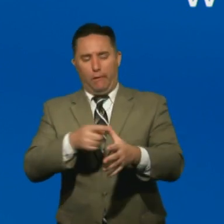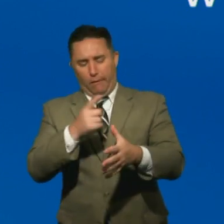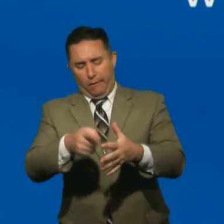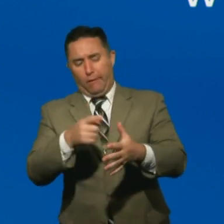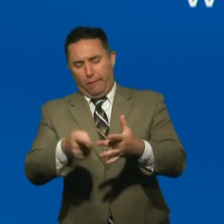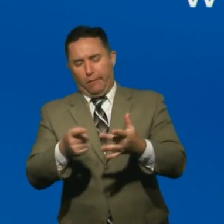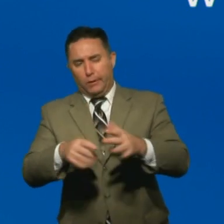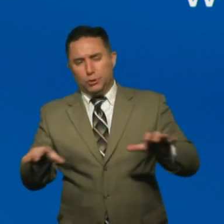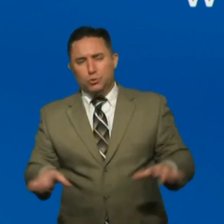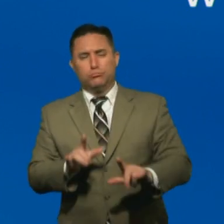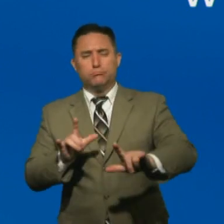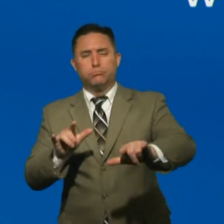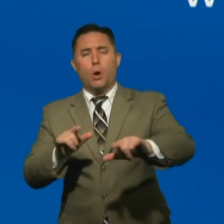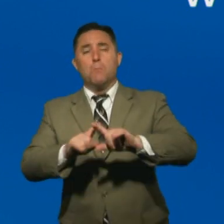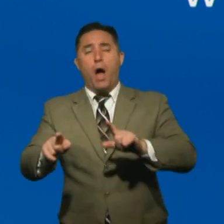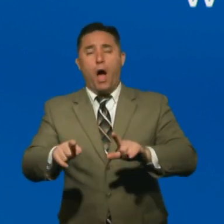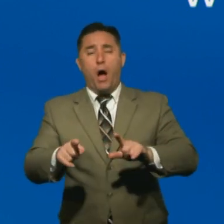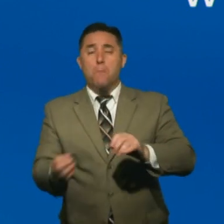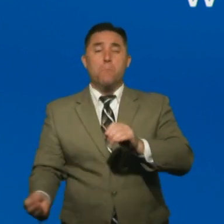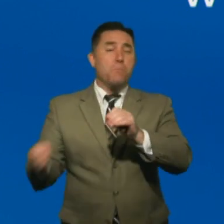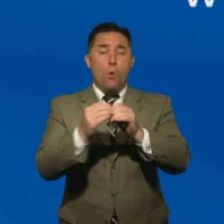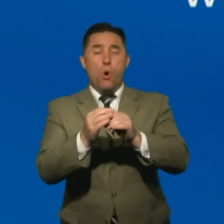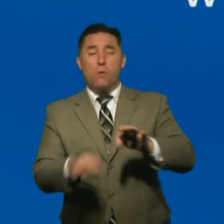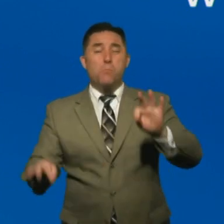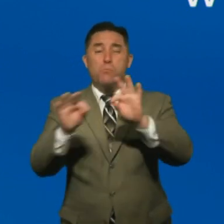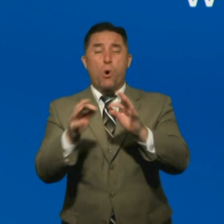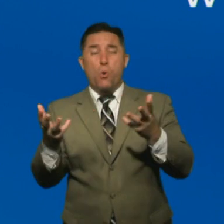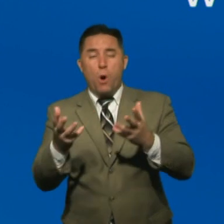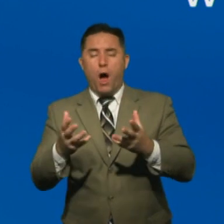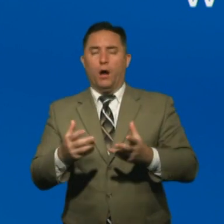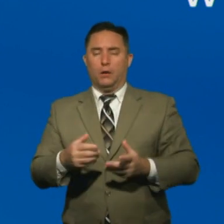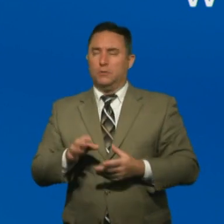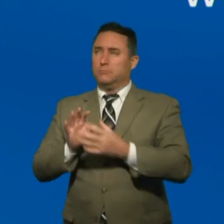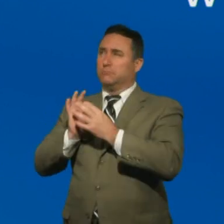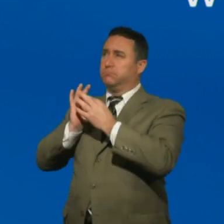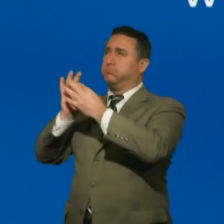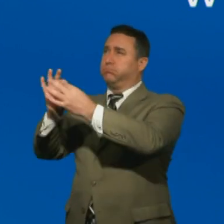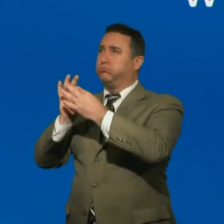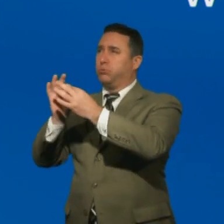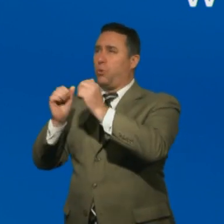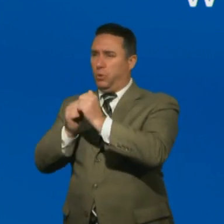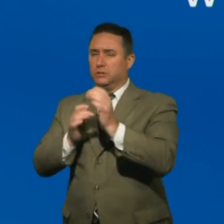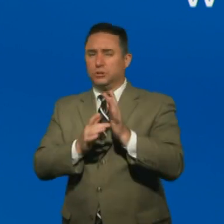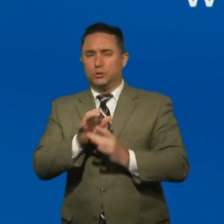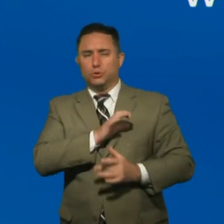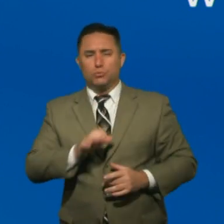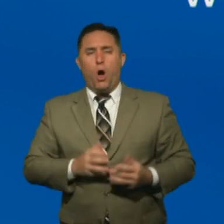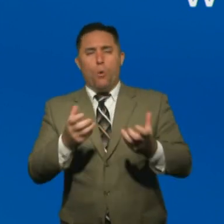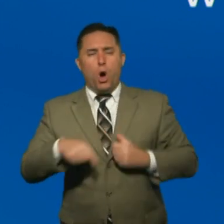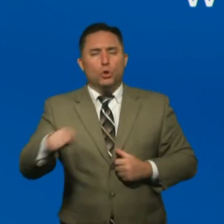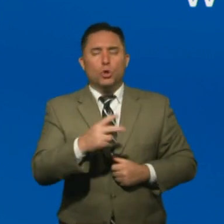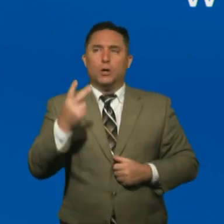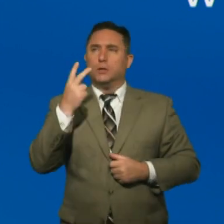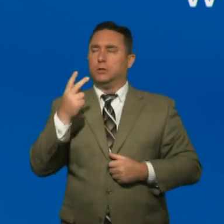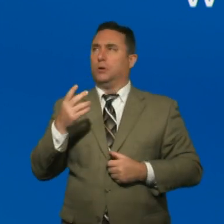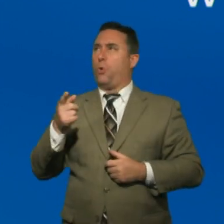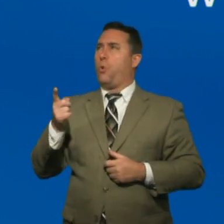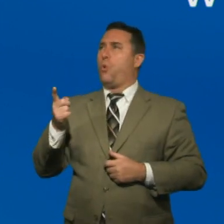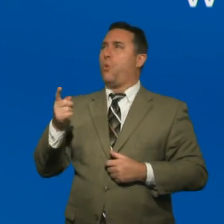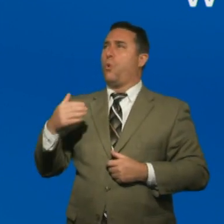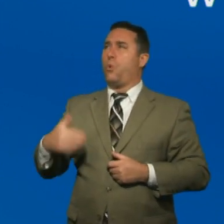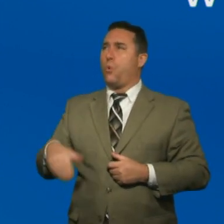faithfully. But what I want even more than that is I want each of us to have a personal relationship with Jesus Christ. I want you to seek